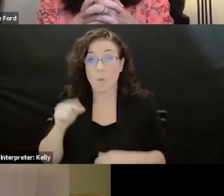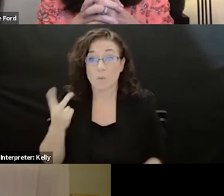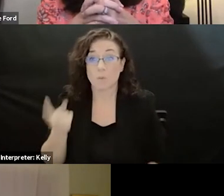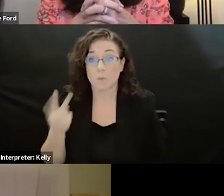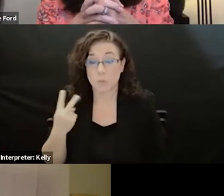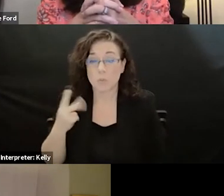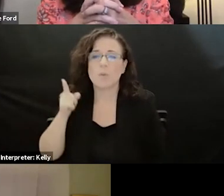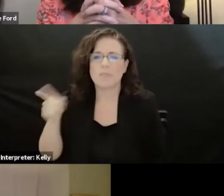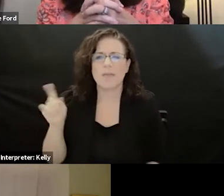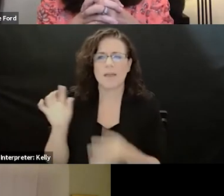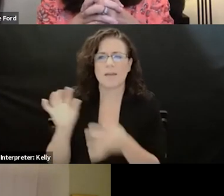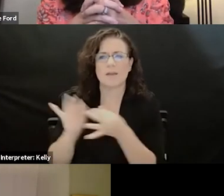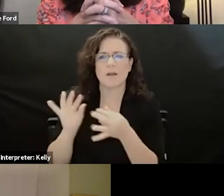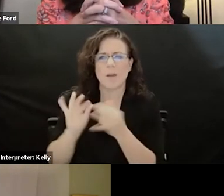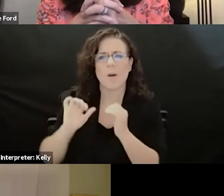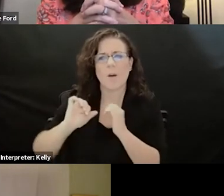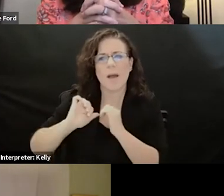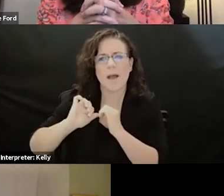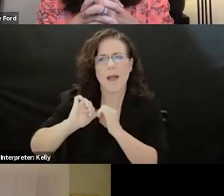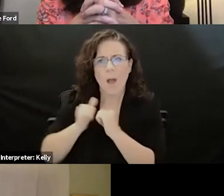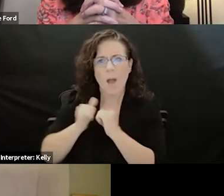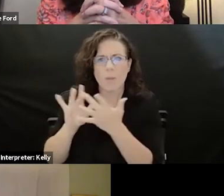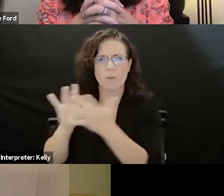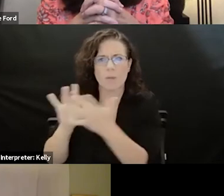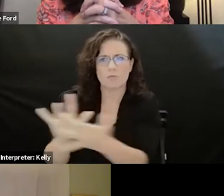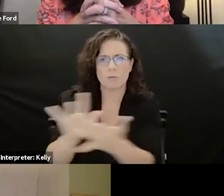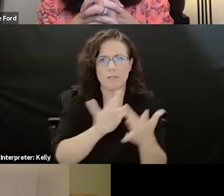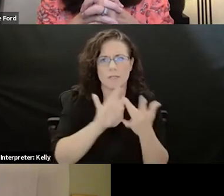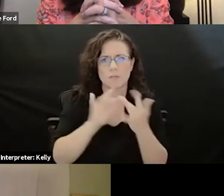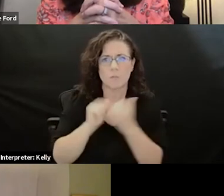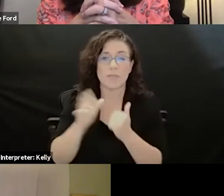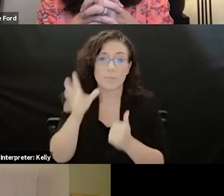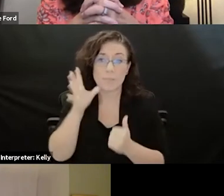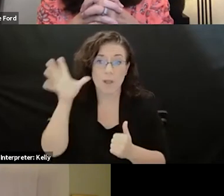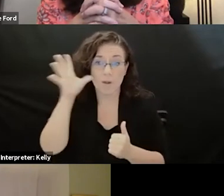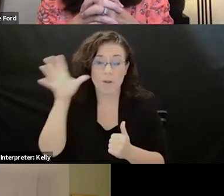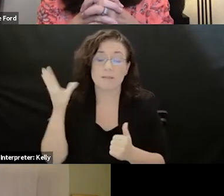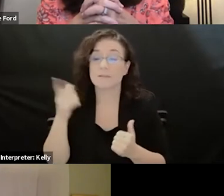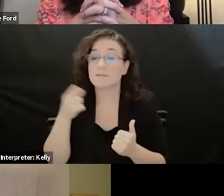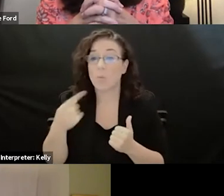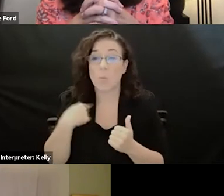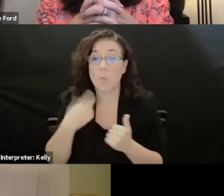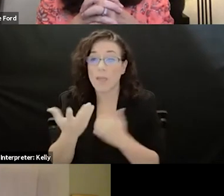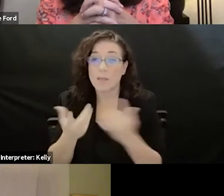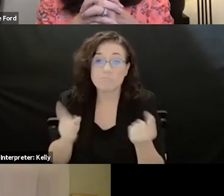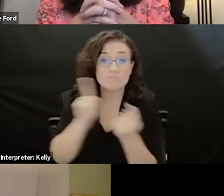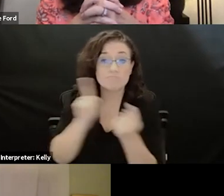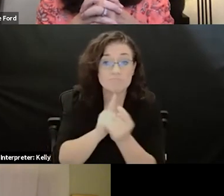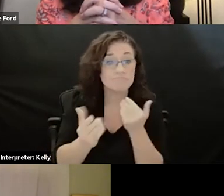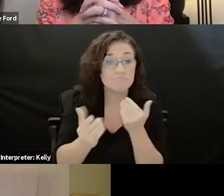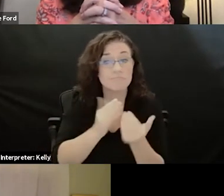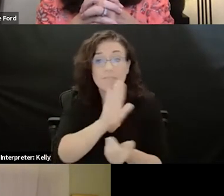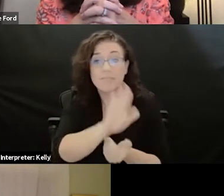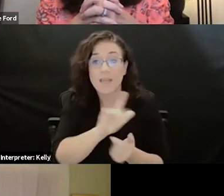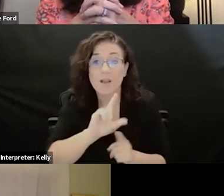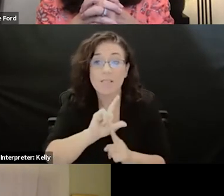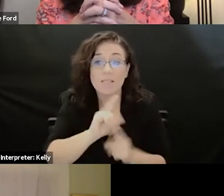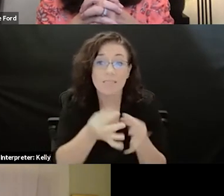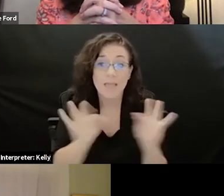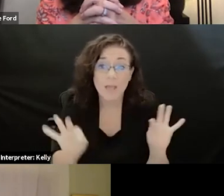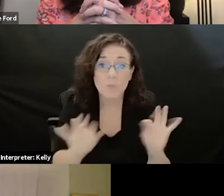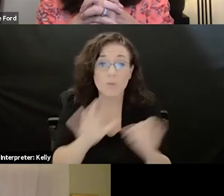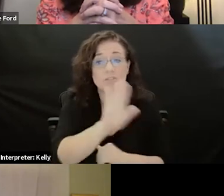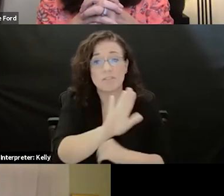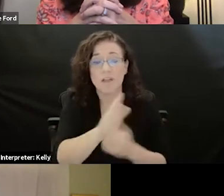outreach to parents in a way that really meets them where they're at in their language and their culture we want to make sure that our principals are